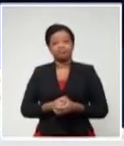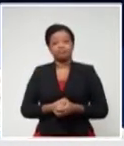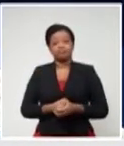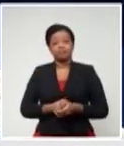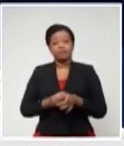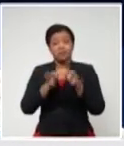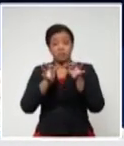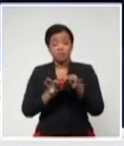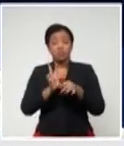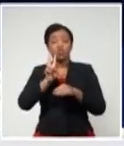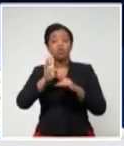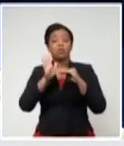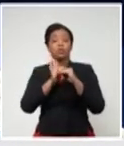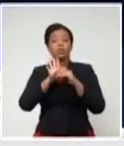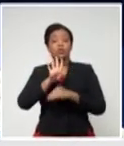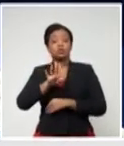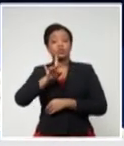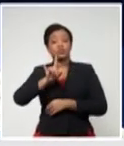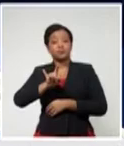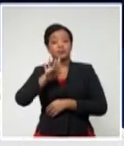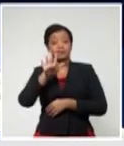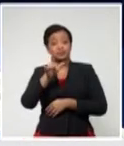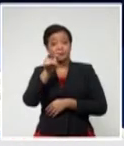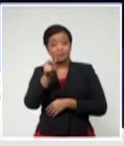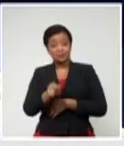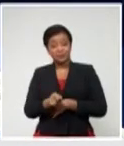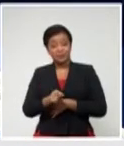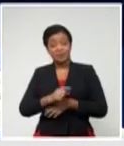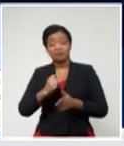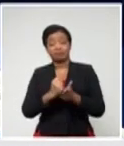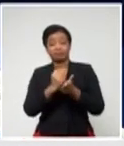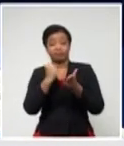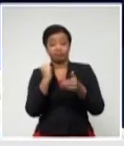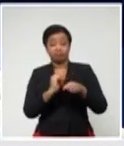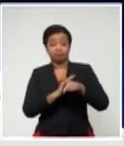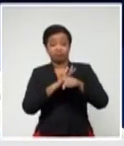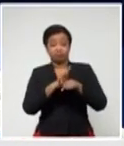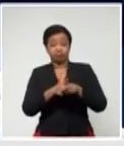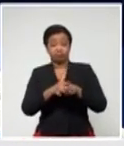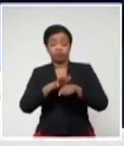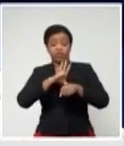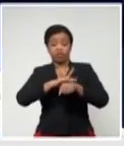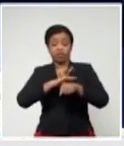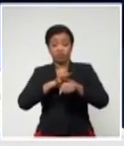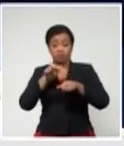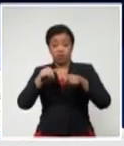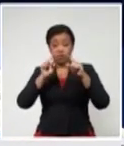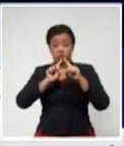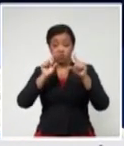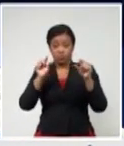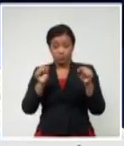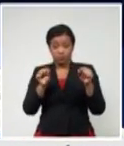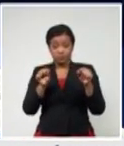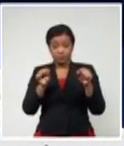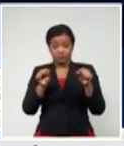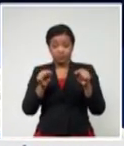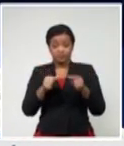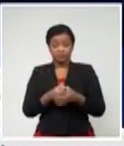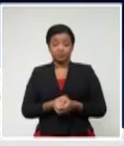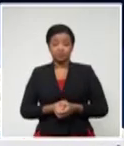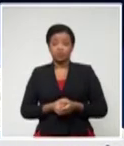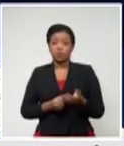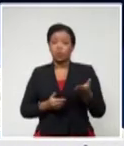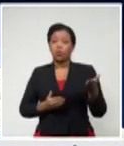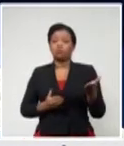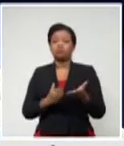As such, of the 2,495 patients that have been diagnosed with the virus in Cuba since March 11th, when